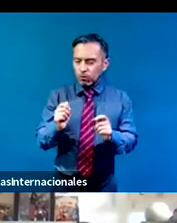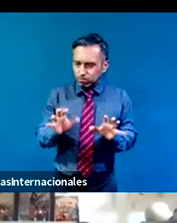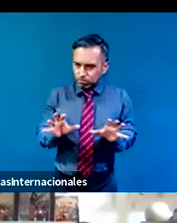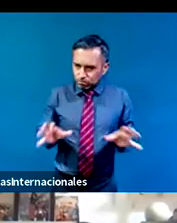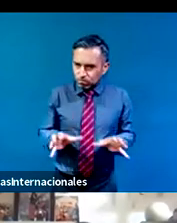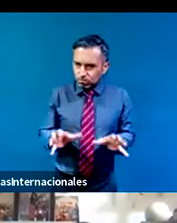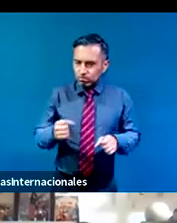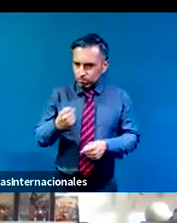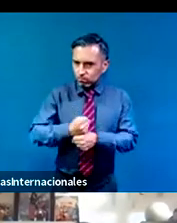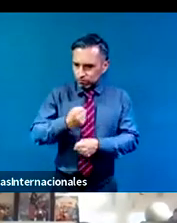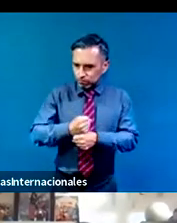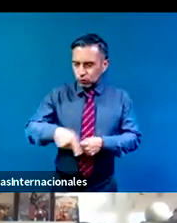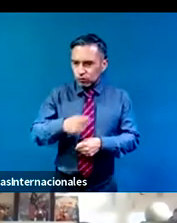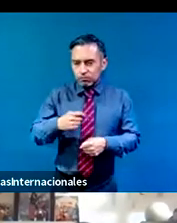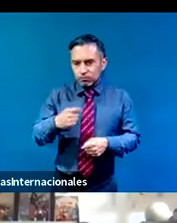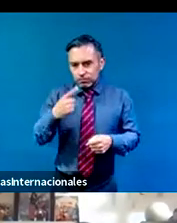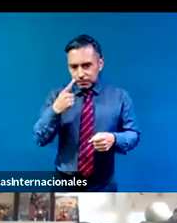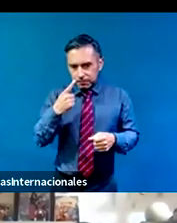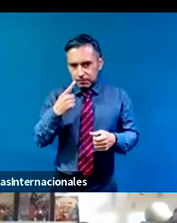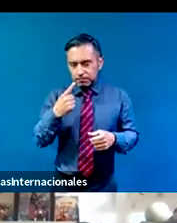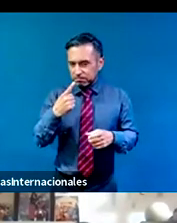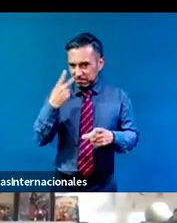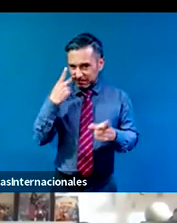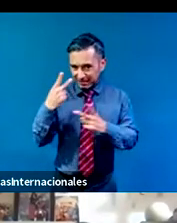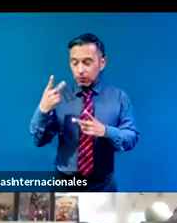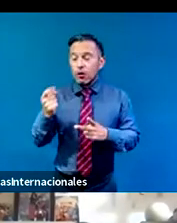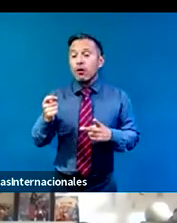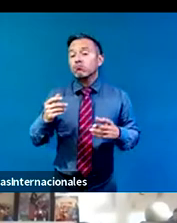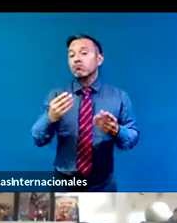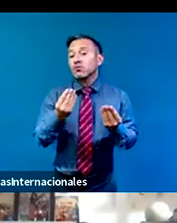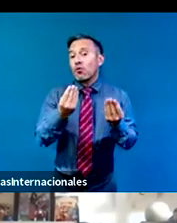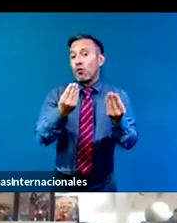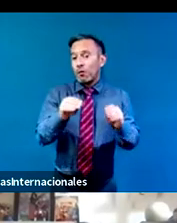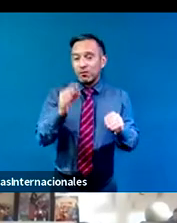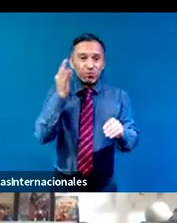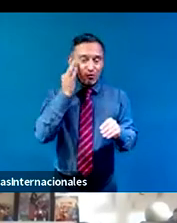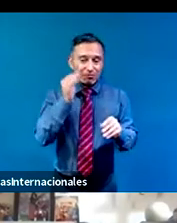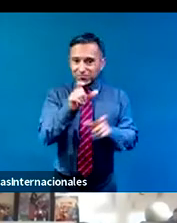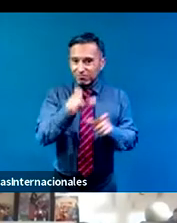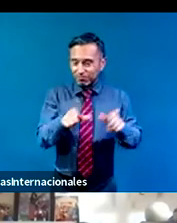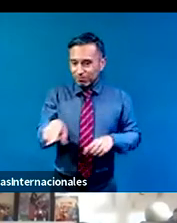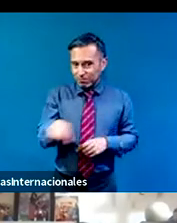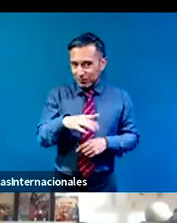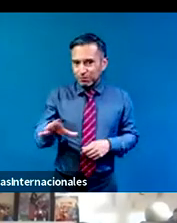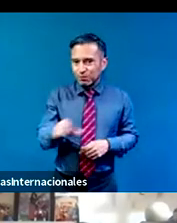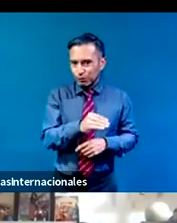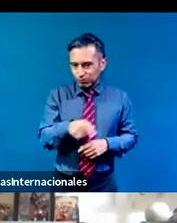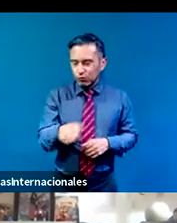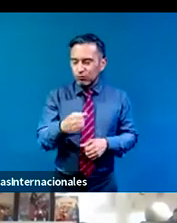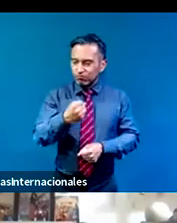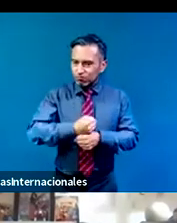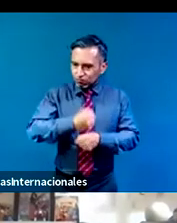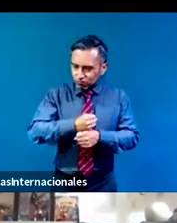you find a lot of young people who are involved, girls who are involved in unpaid care work. And I did